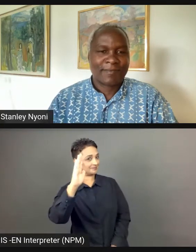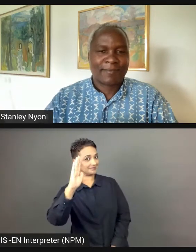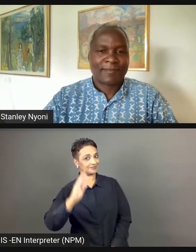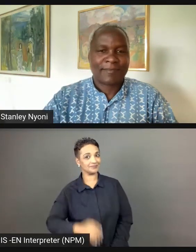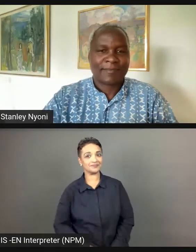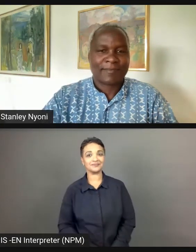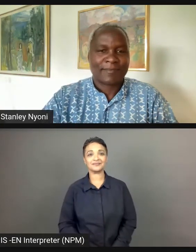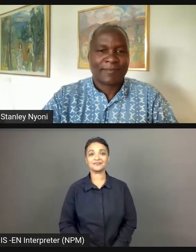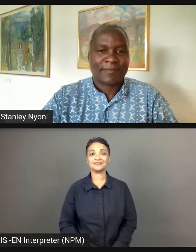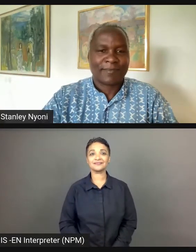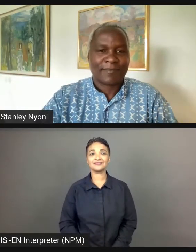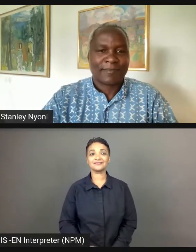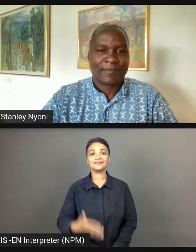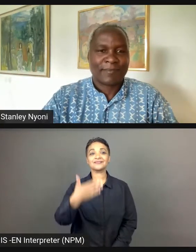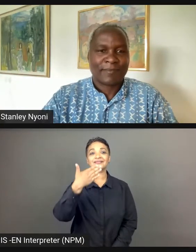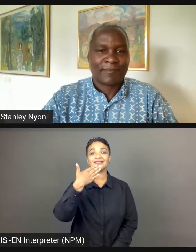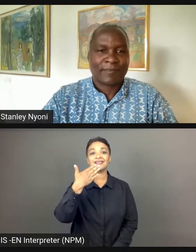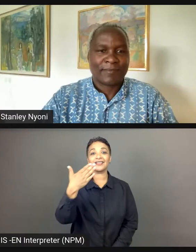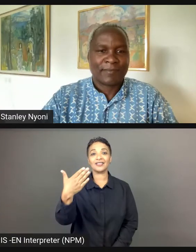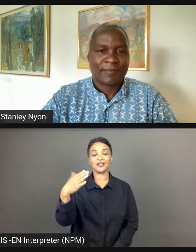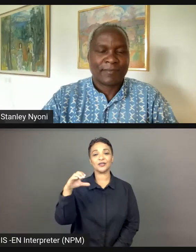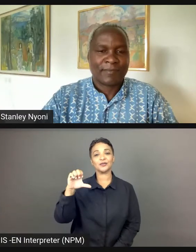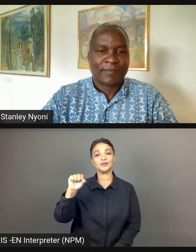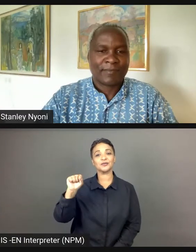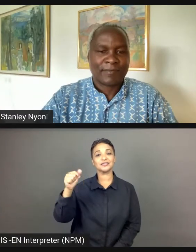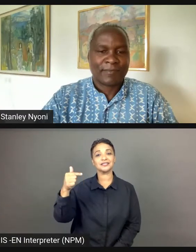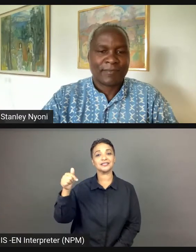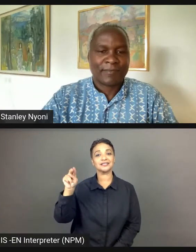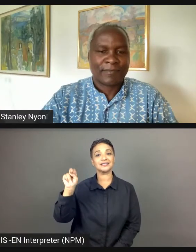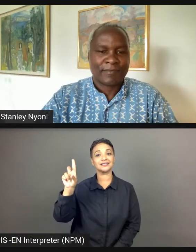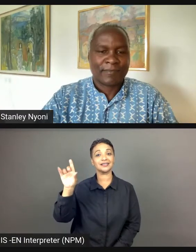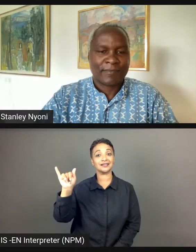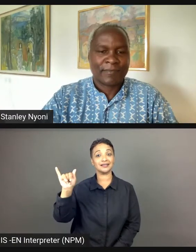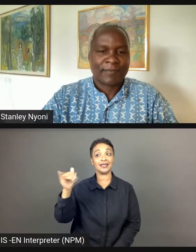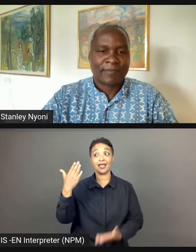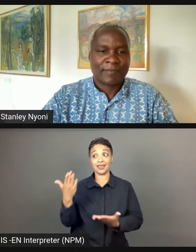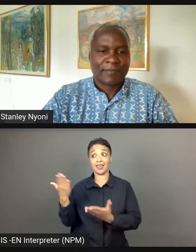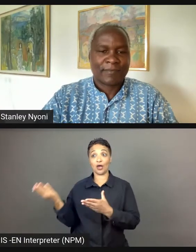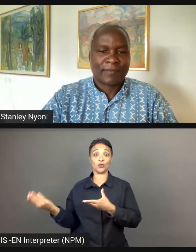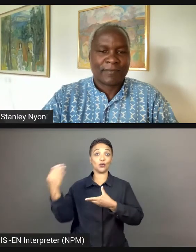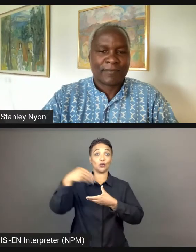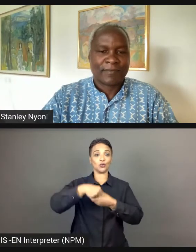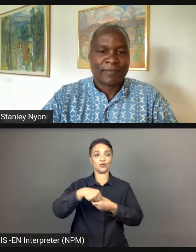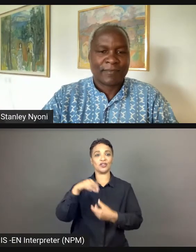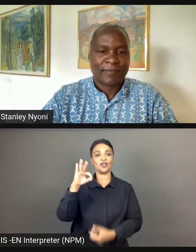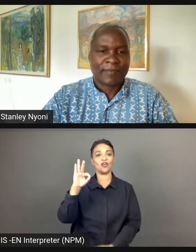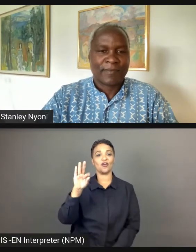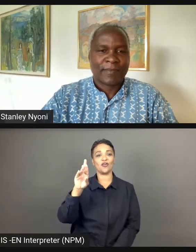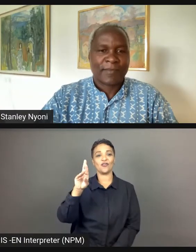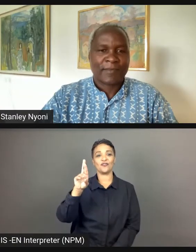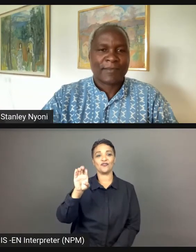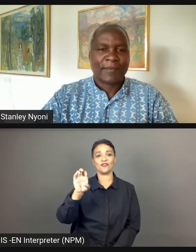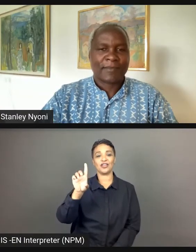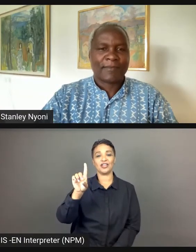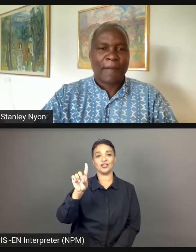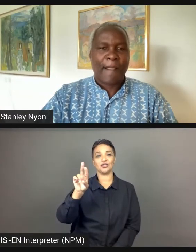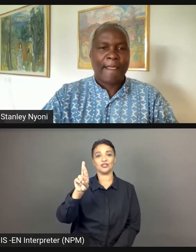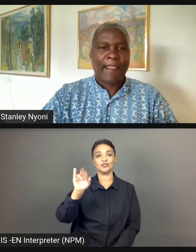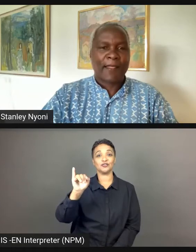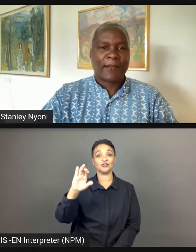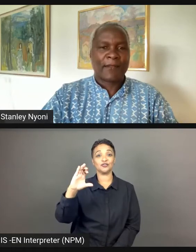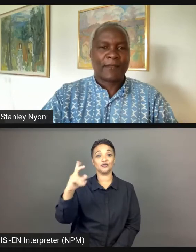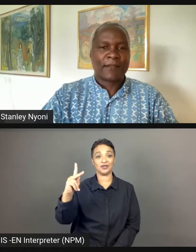Thank you, Stanley. So yes, we have Frederick who's joined us, so we can hear from Frederick first of all, if you'd like to do a